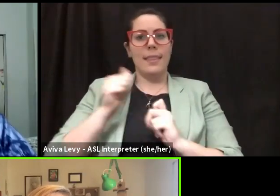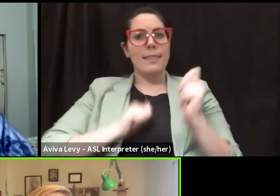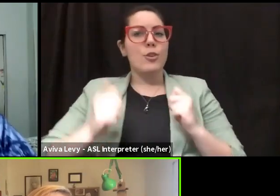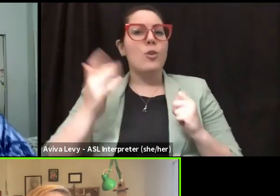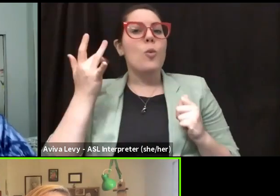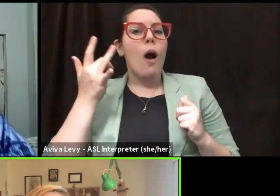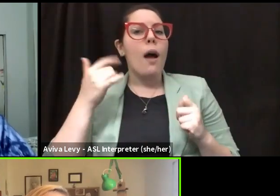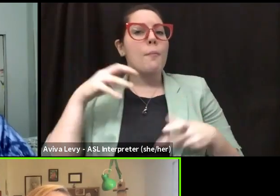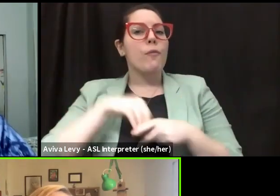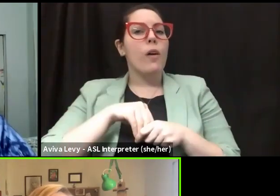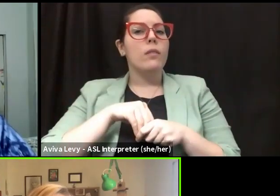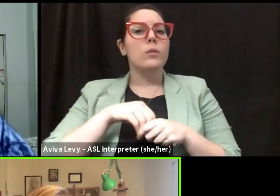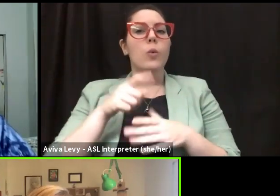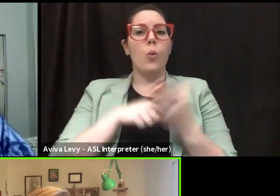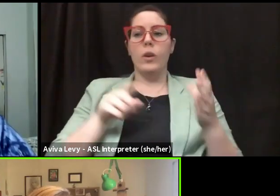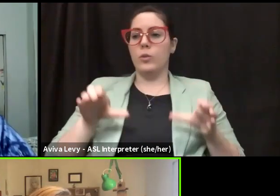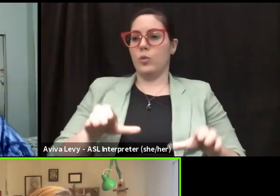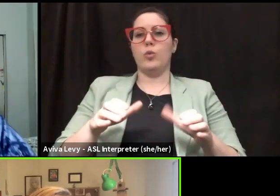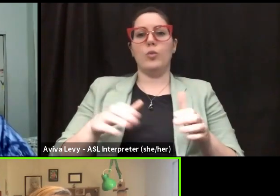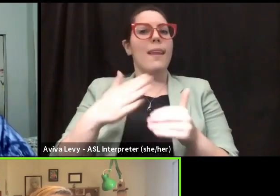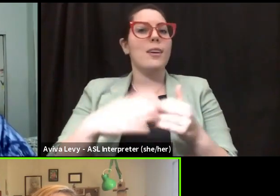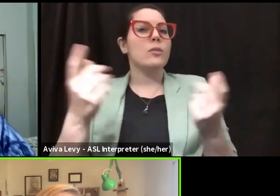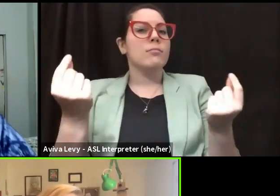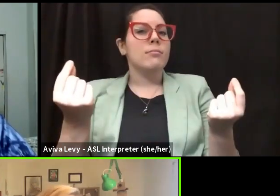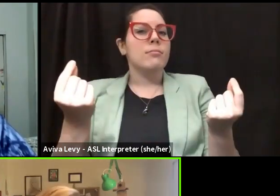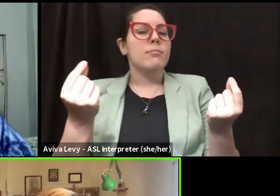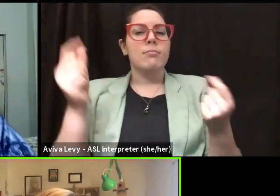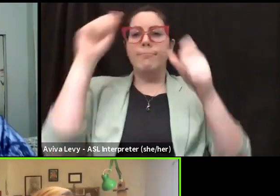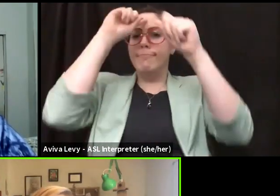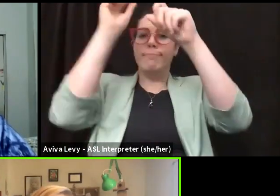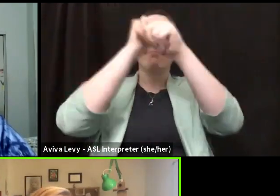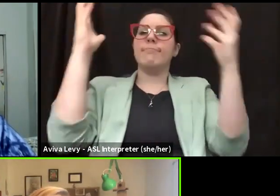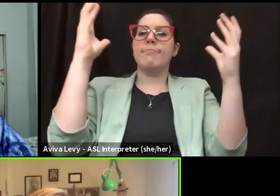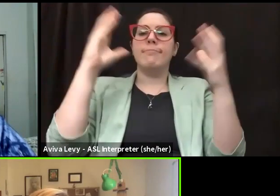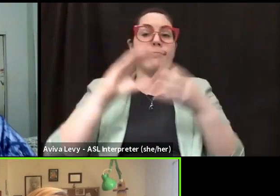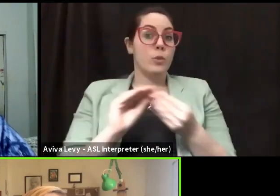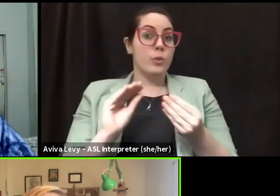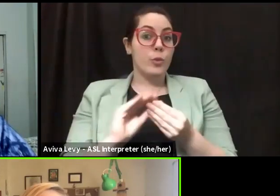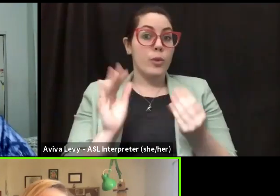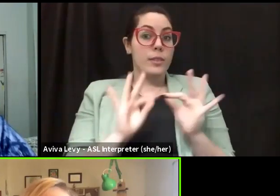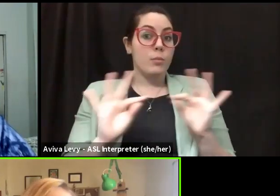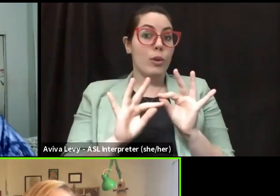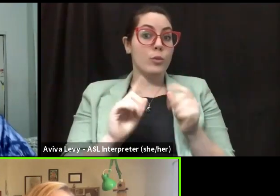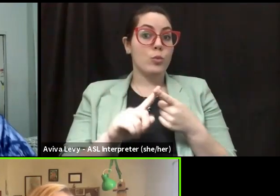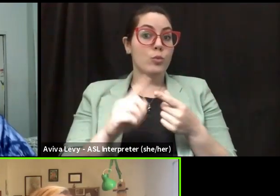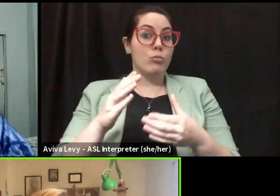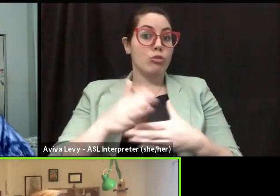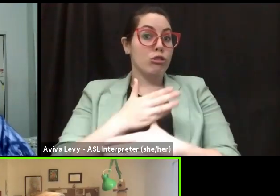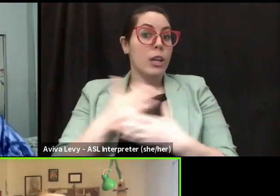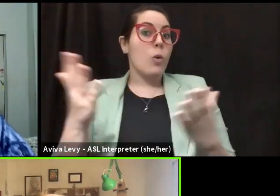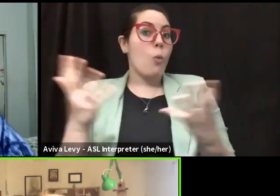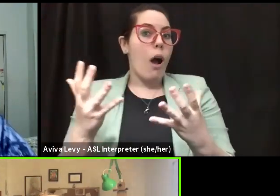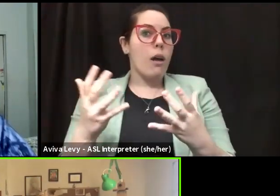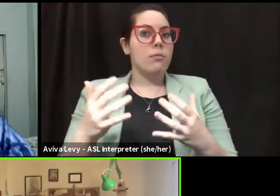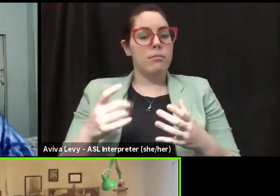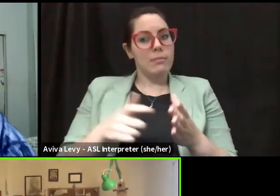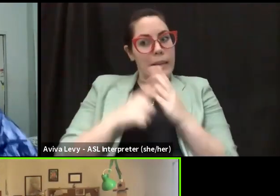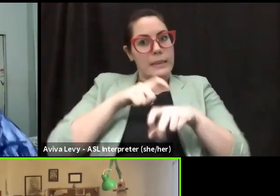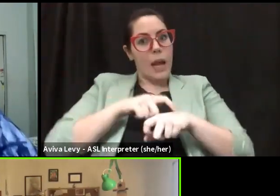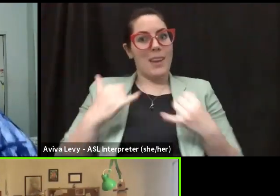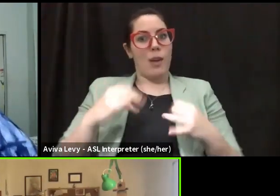that? When we get back into these spaces together, what stories will be really important to tell? And also in these like cyber spaces right